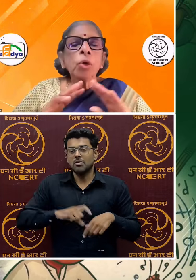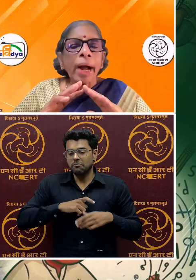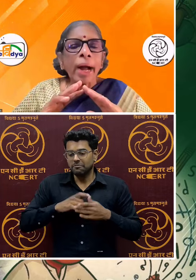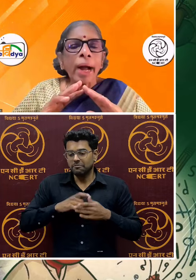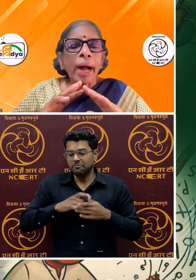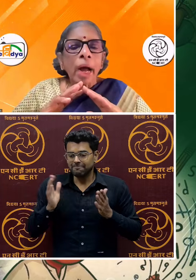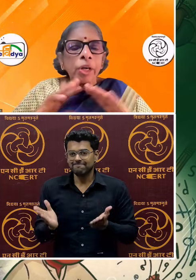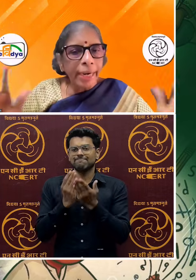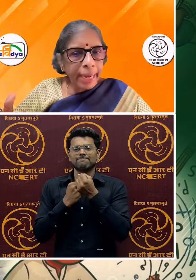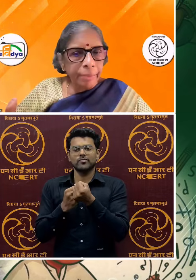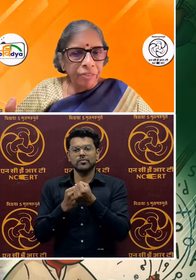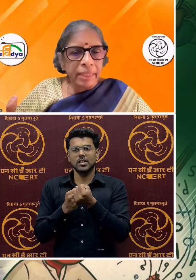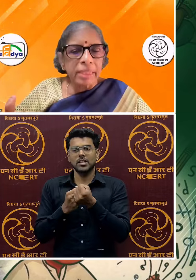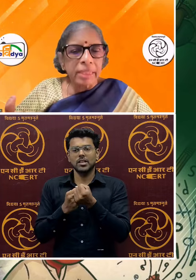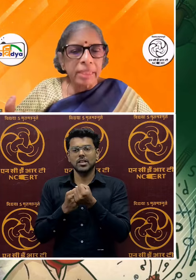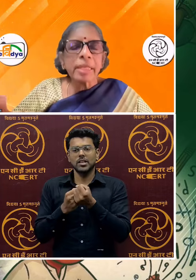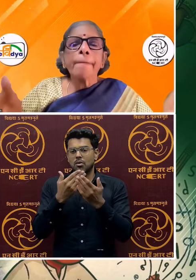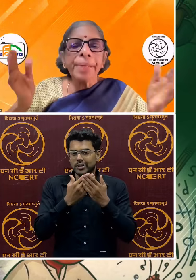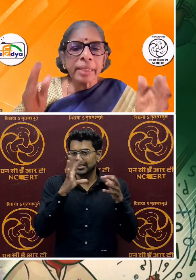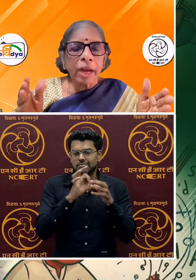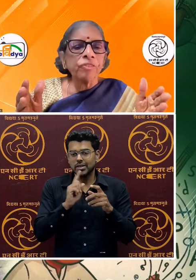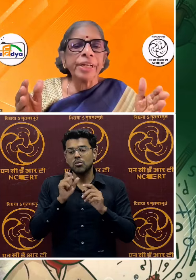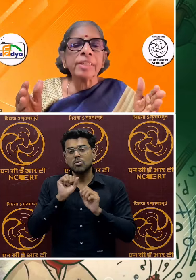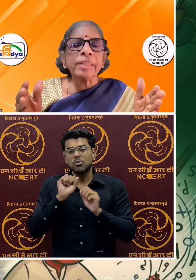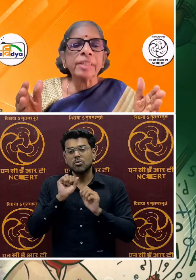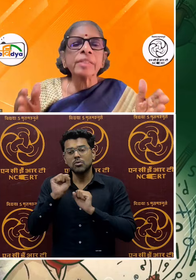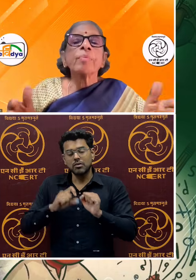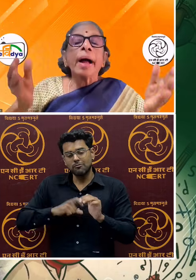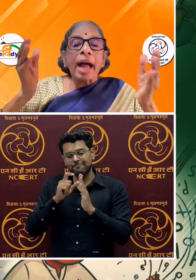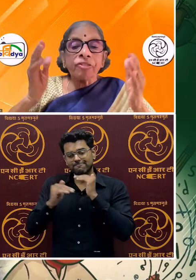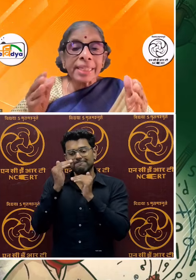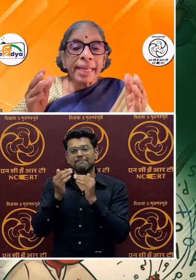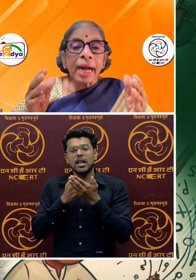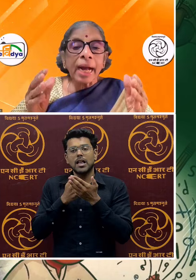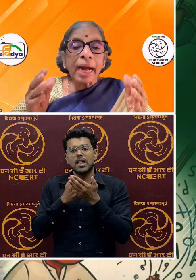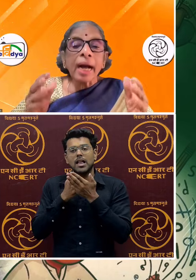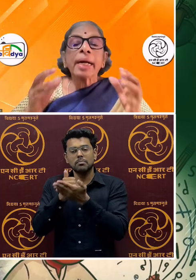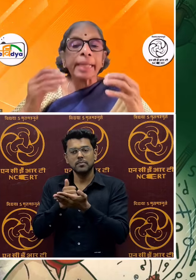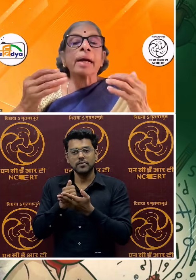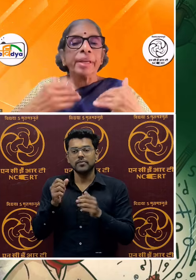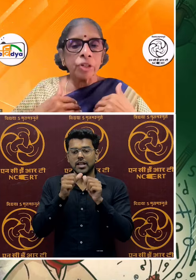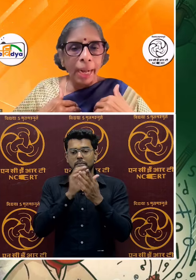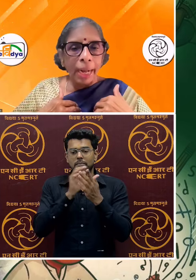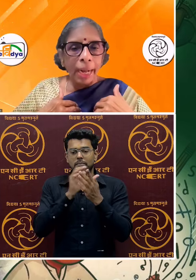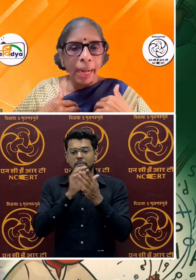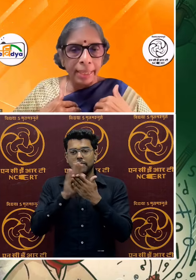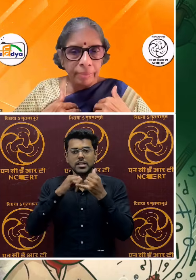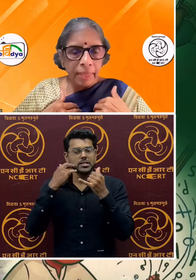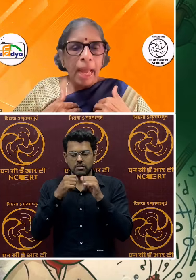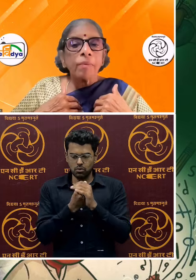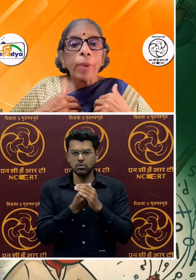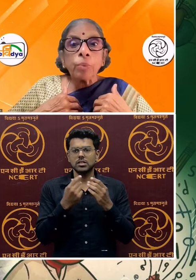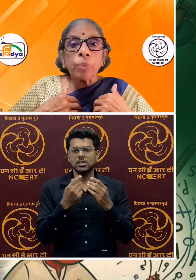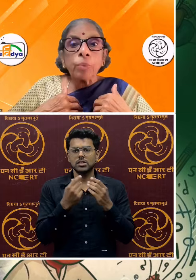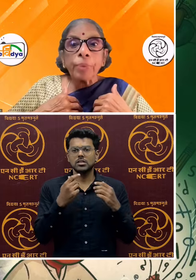stigma. No non-academic factors. Build their confidence. Aphasia can come even to us.